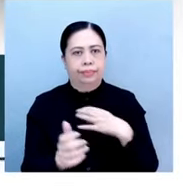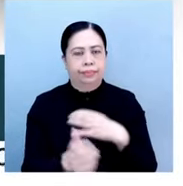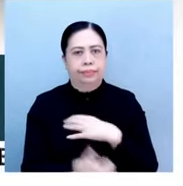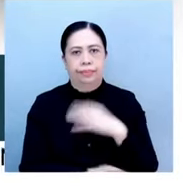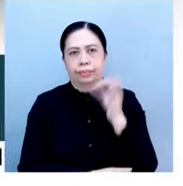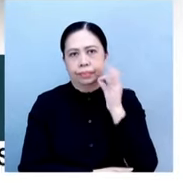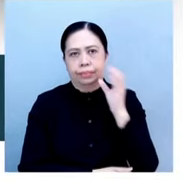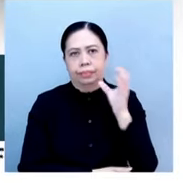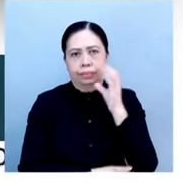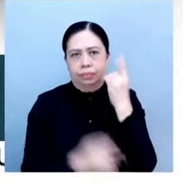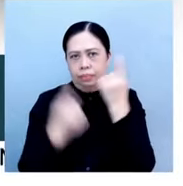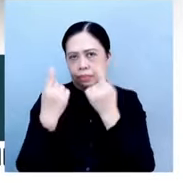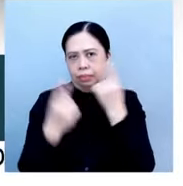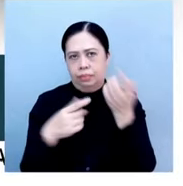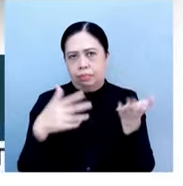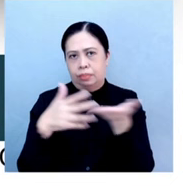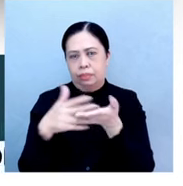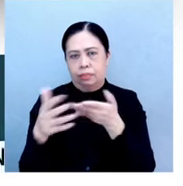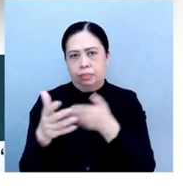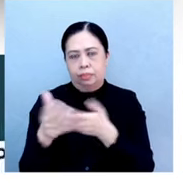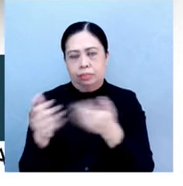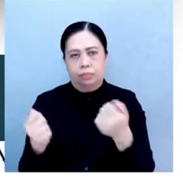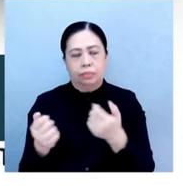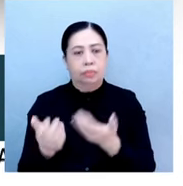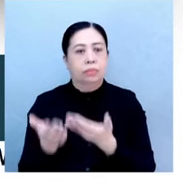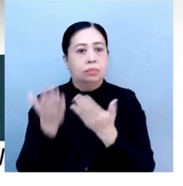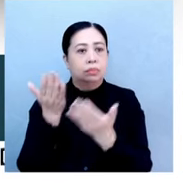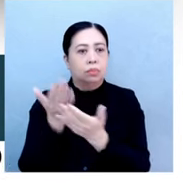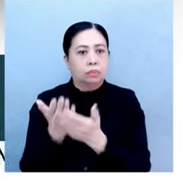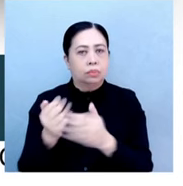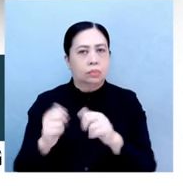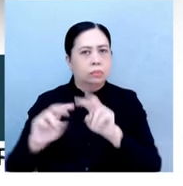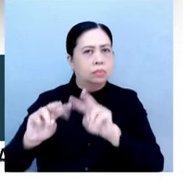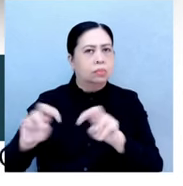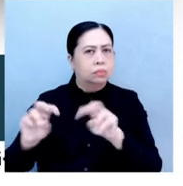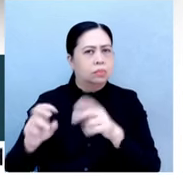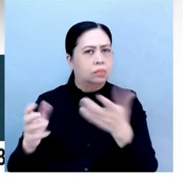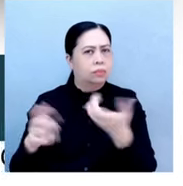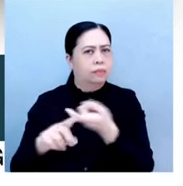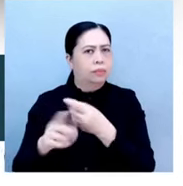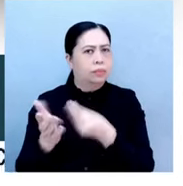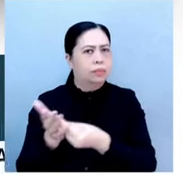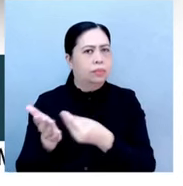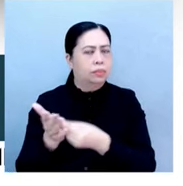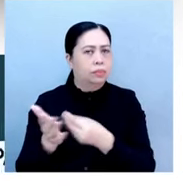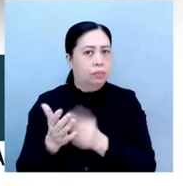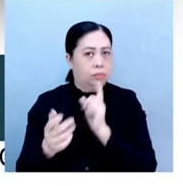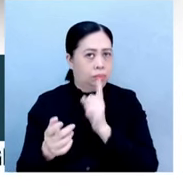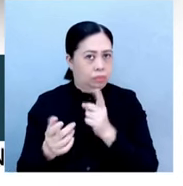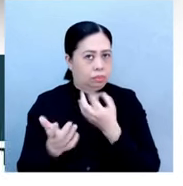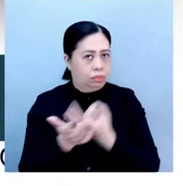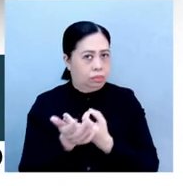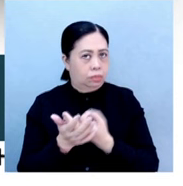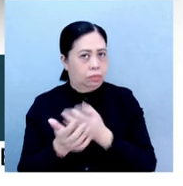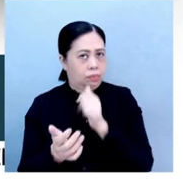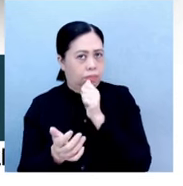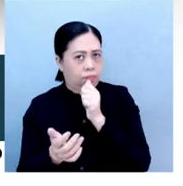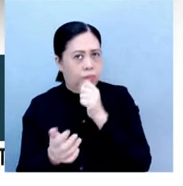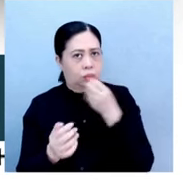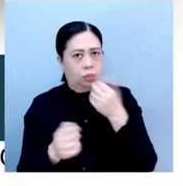are considering filing a House resolution to probe whether the funds came from public coffers or money from foreign